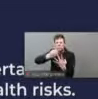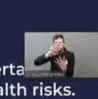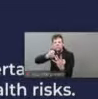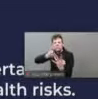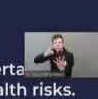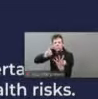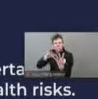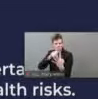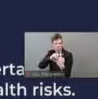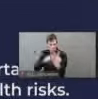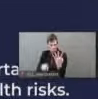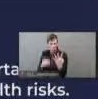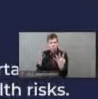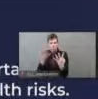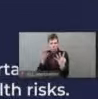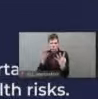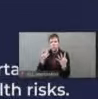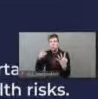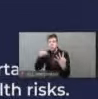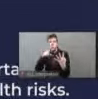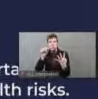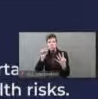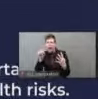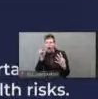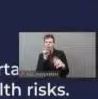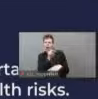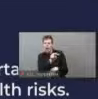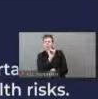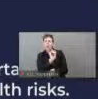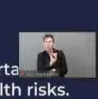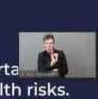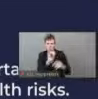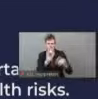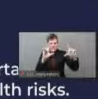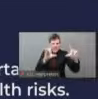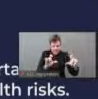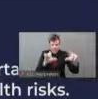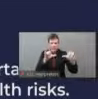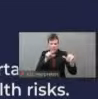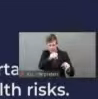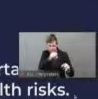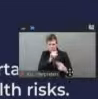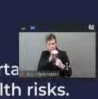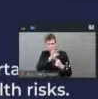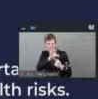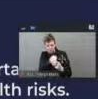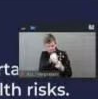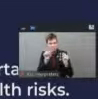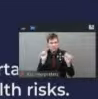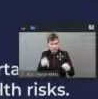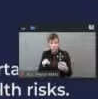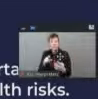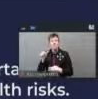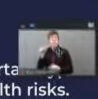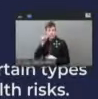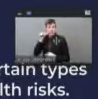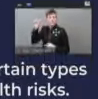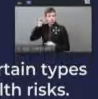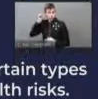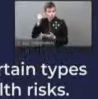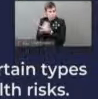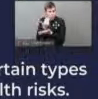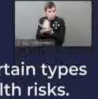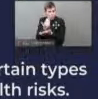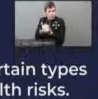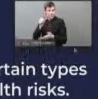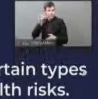snapshot. We also put out this public health order that explained the changes yesterday, because these changes have